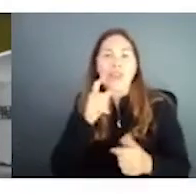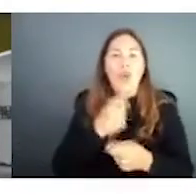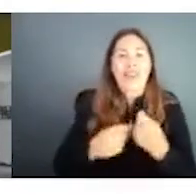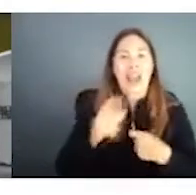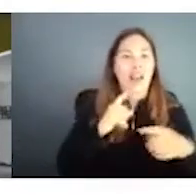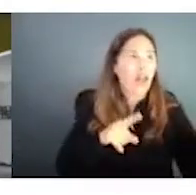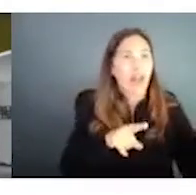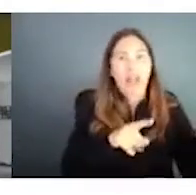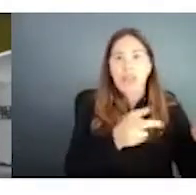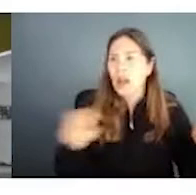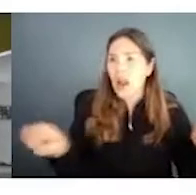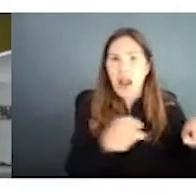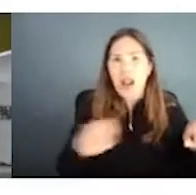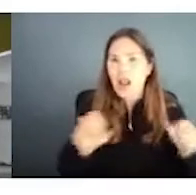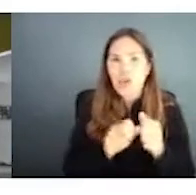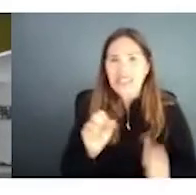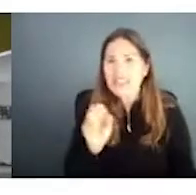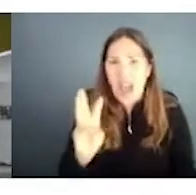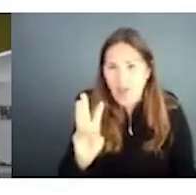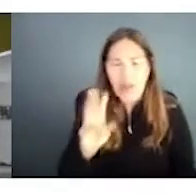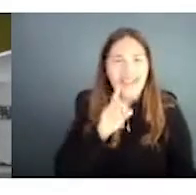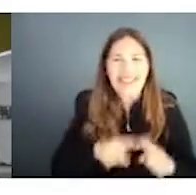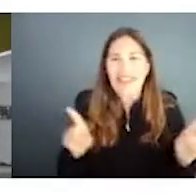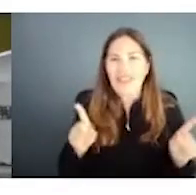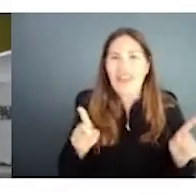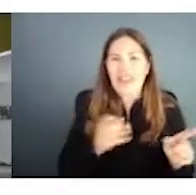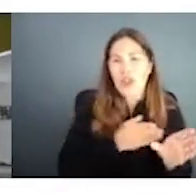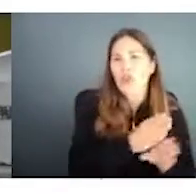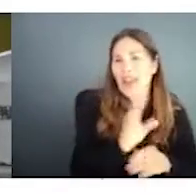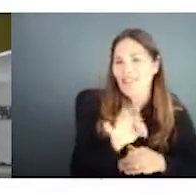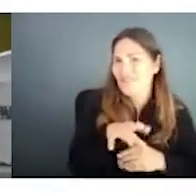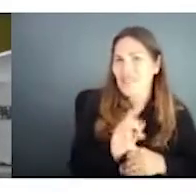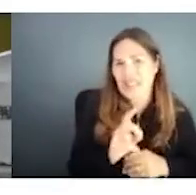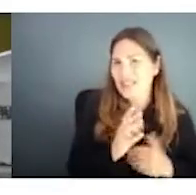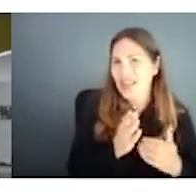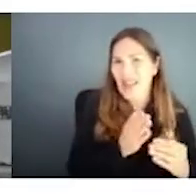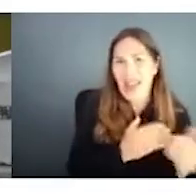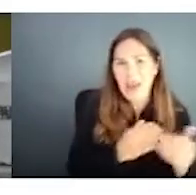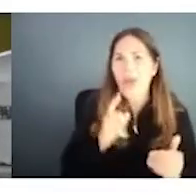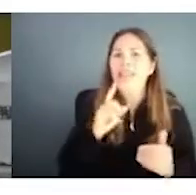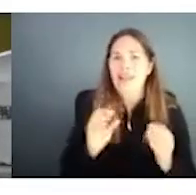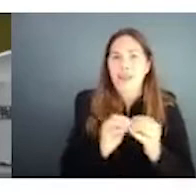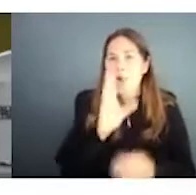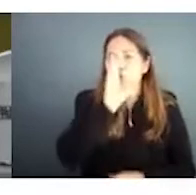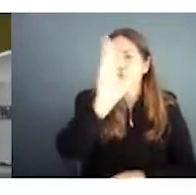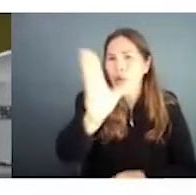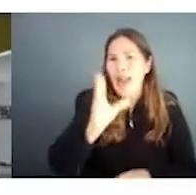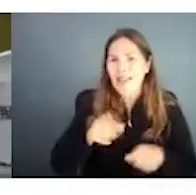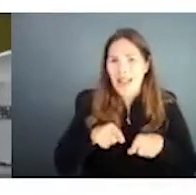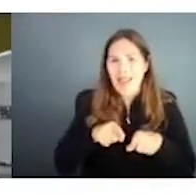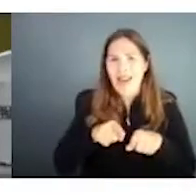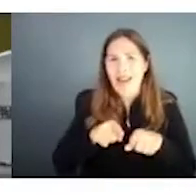software, which is sort of different career fields in many ways, students will have a more direct line. And